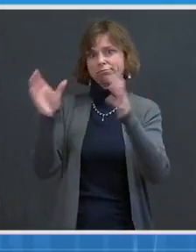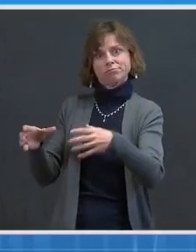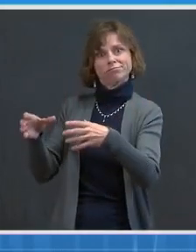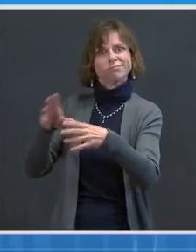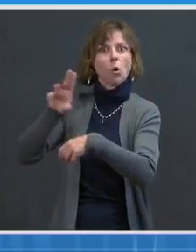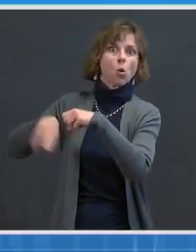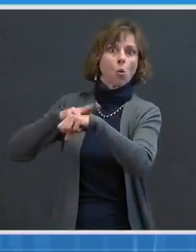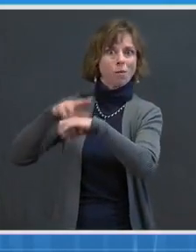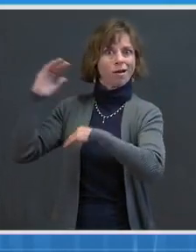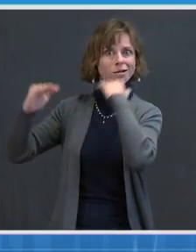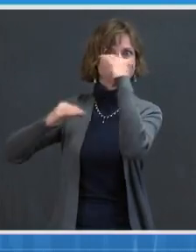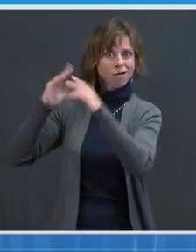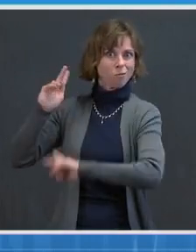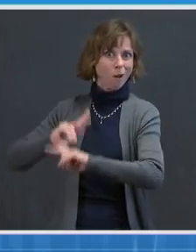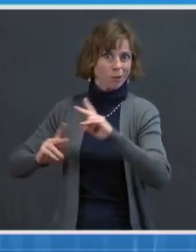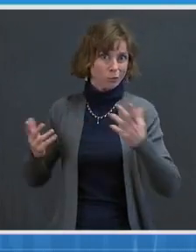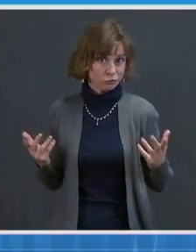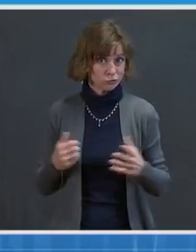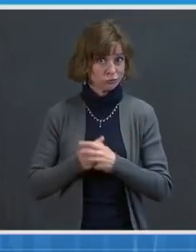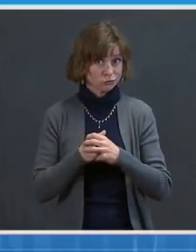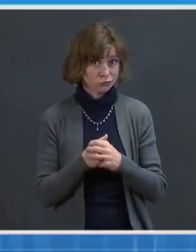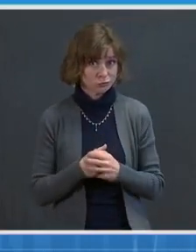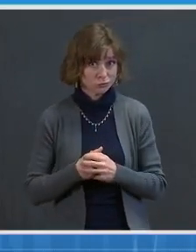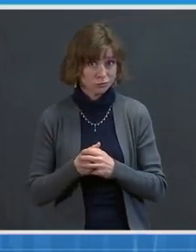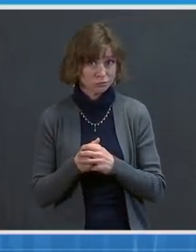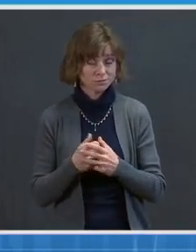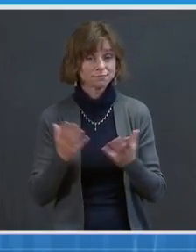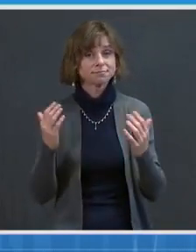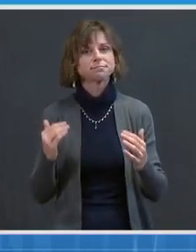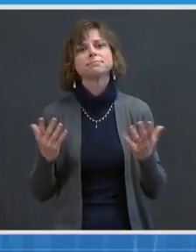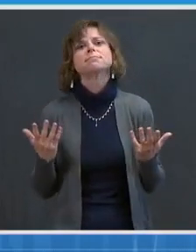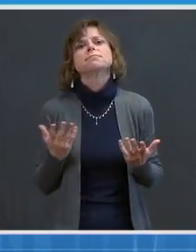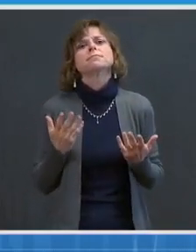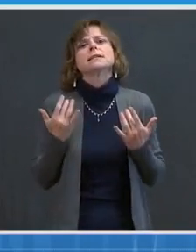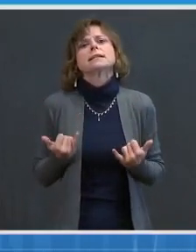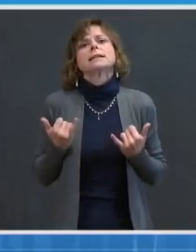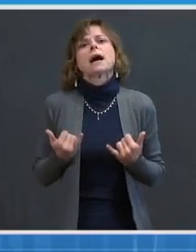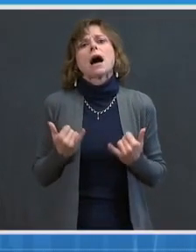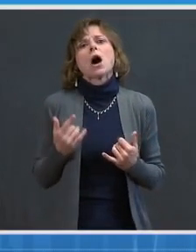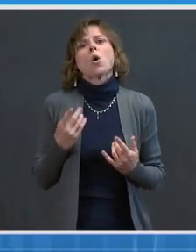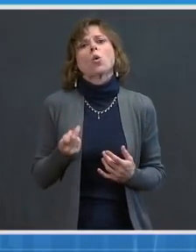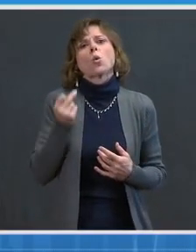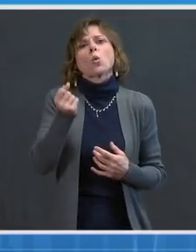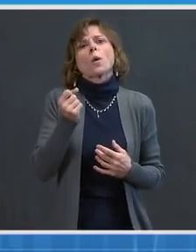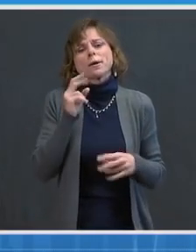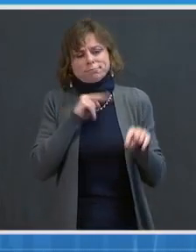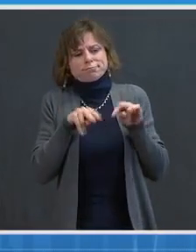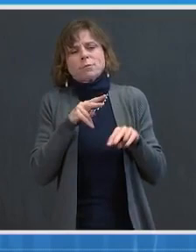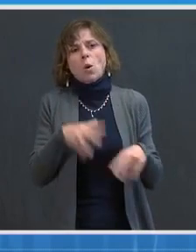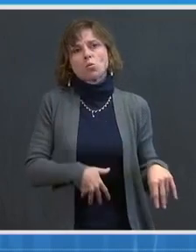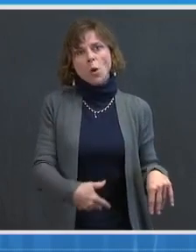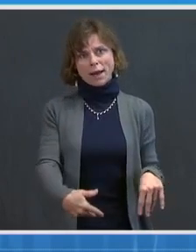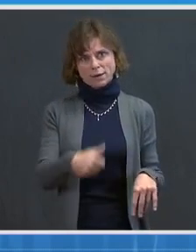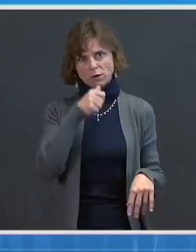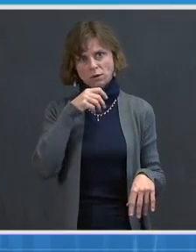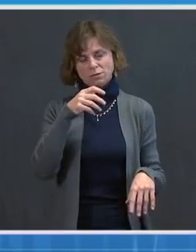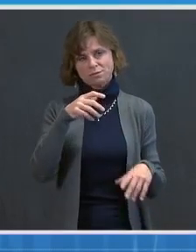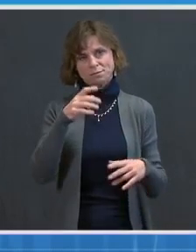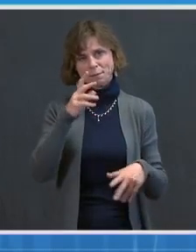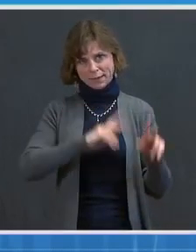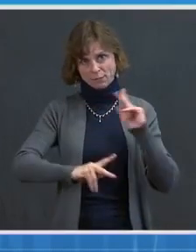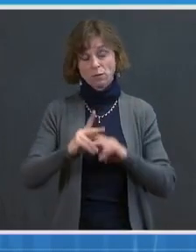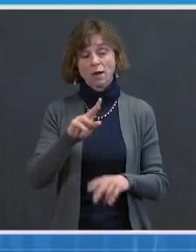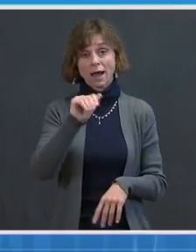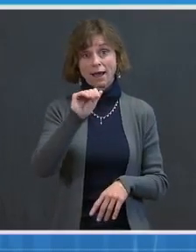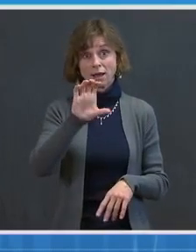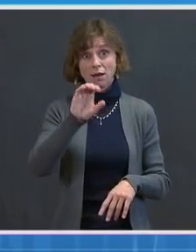adult population. Next slide. So let's take a quick look at the pregnant individuals. The American College of Obstetrics